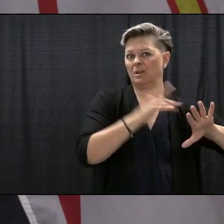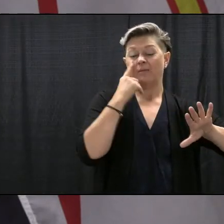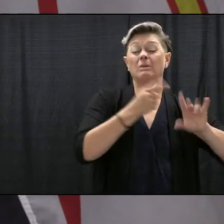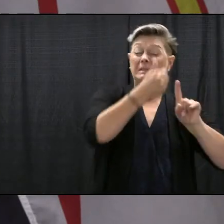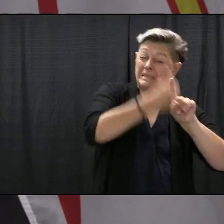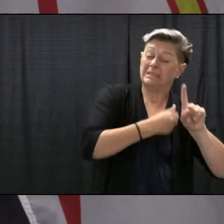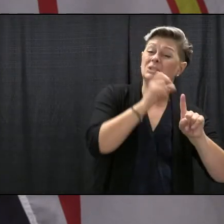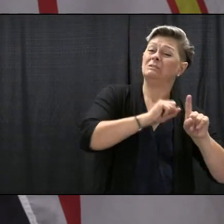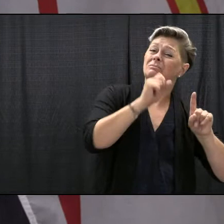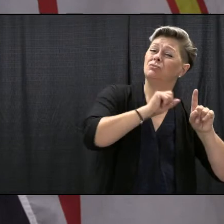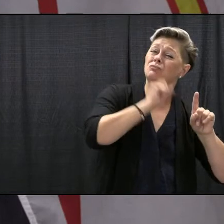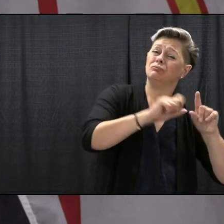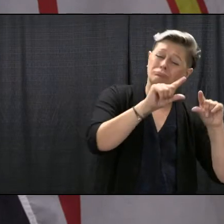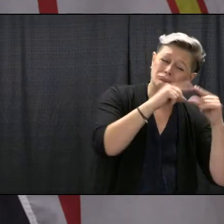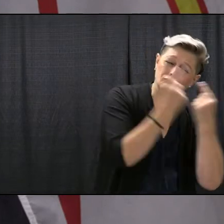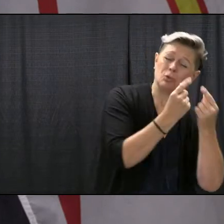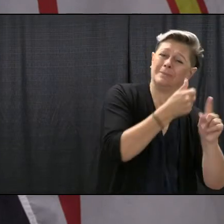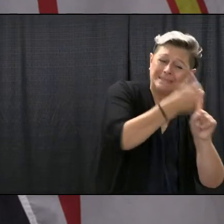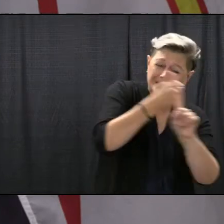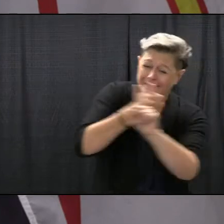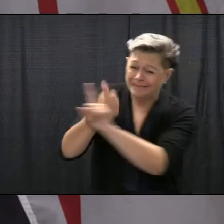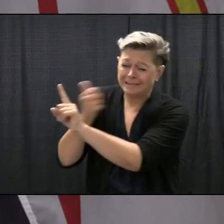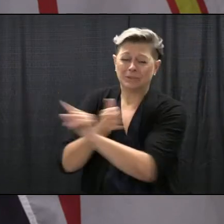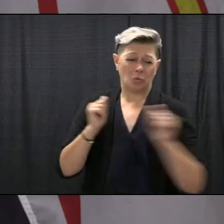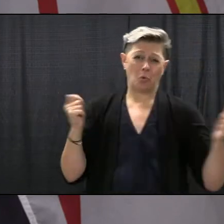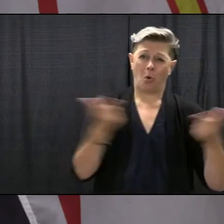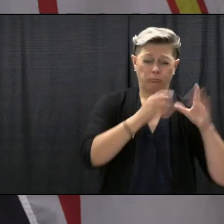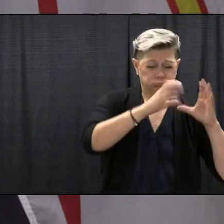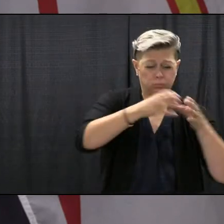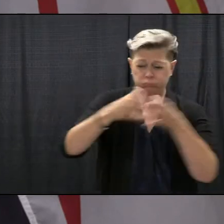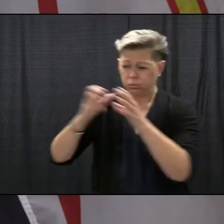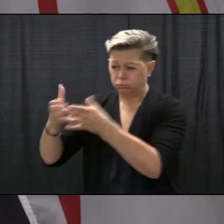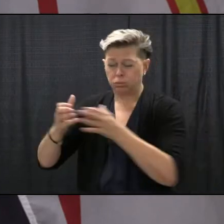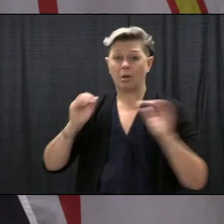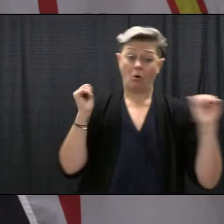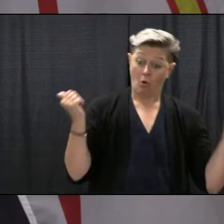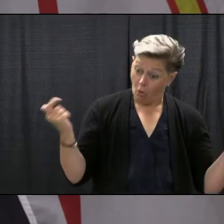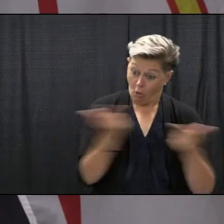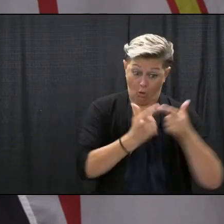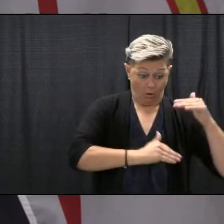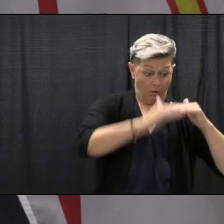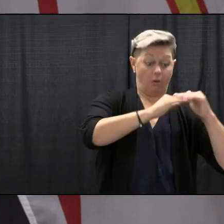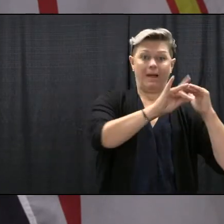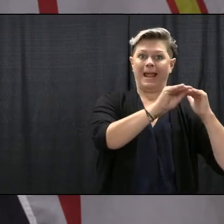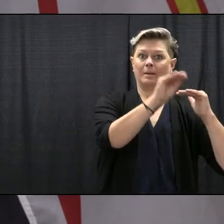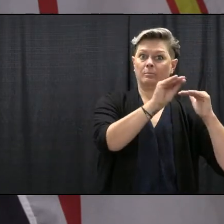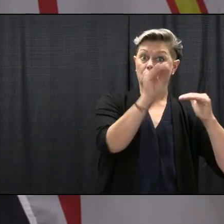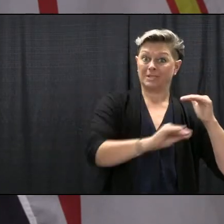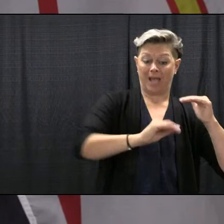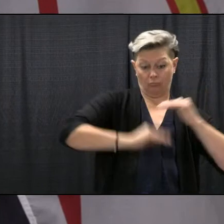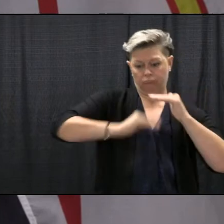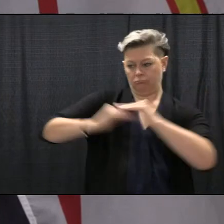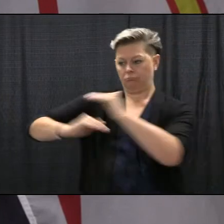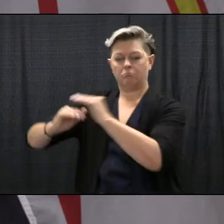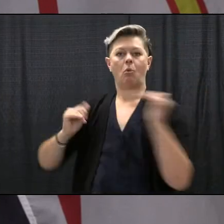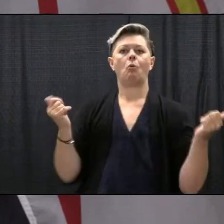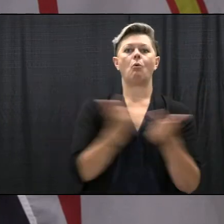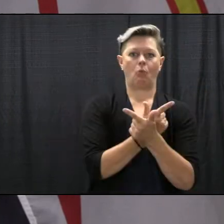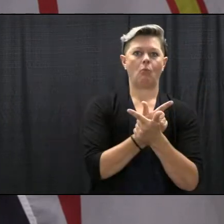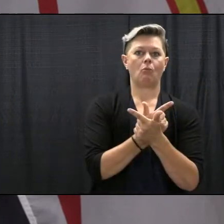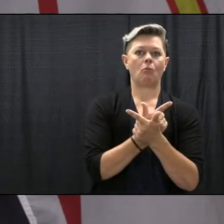group and in every region. So we all need to work to get to those 80%.